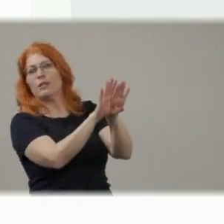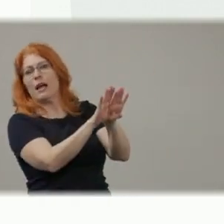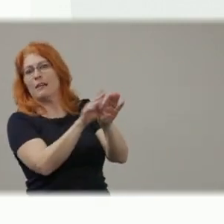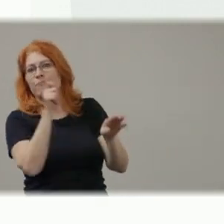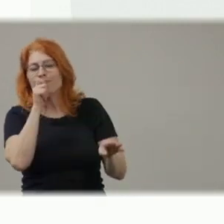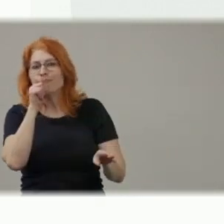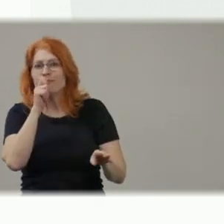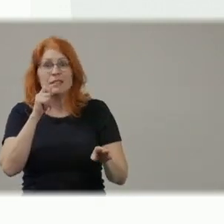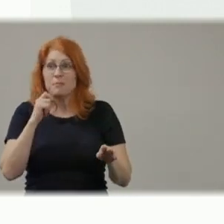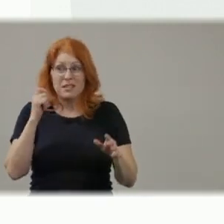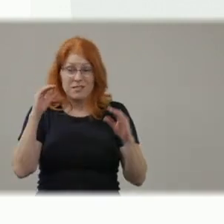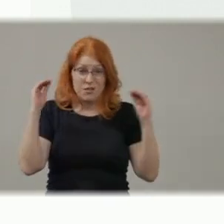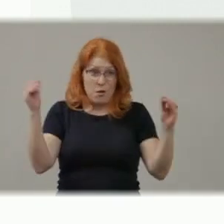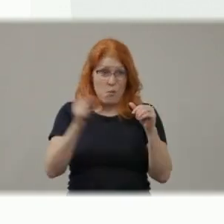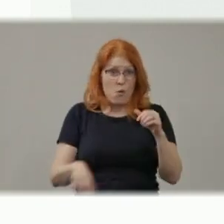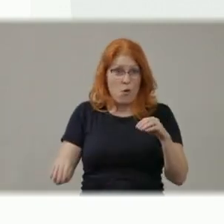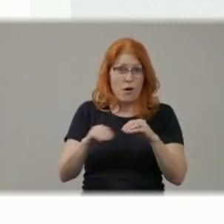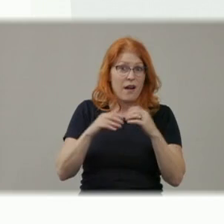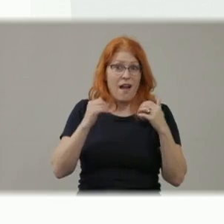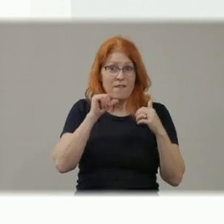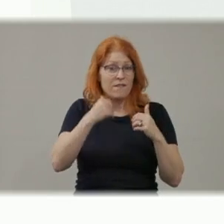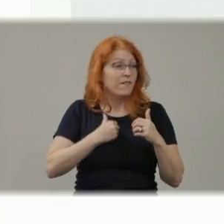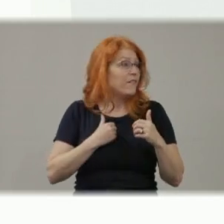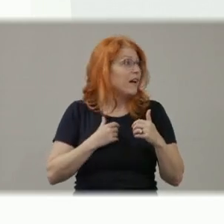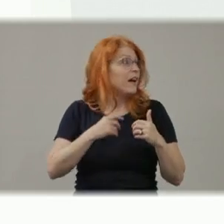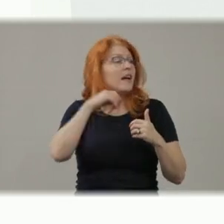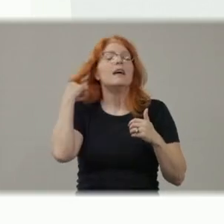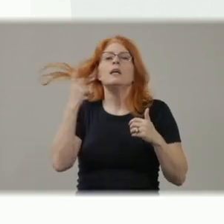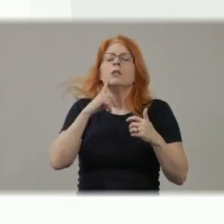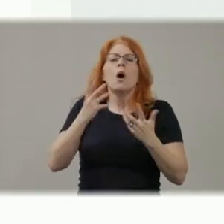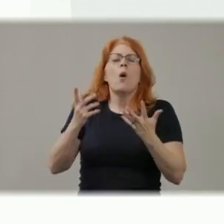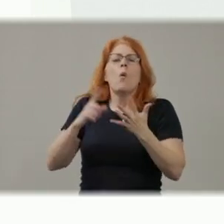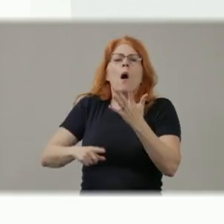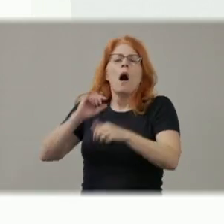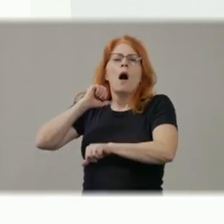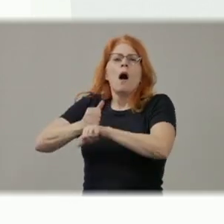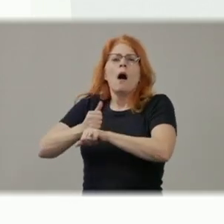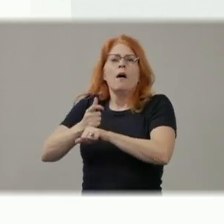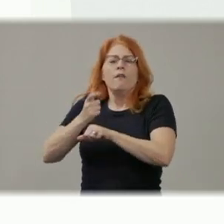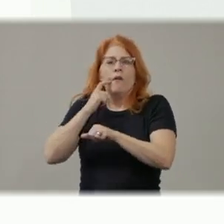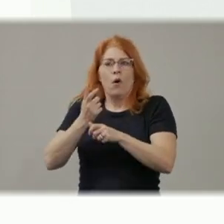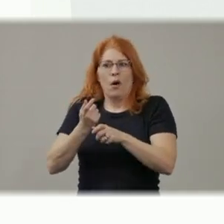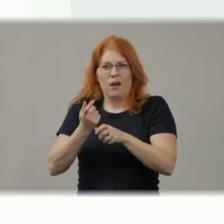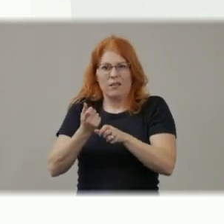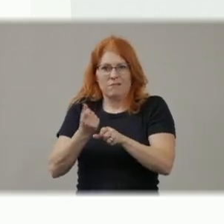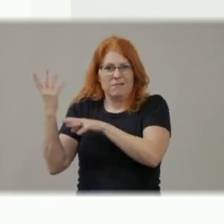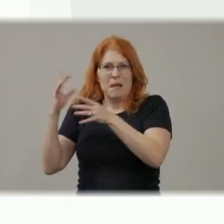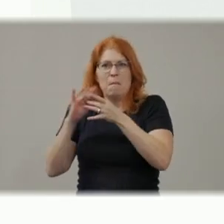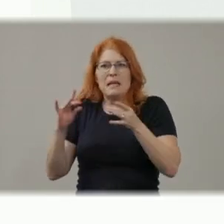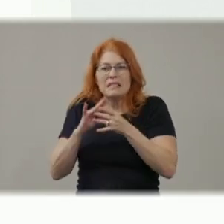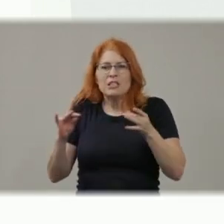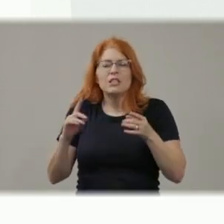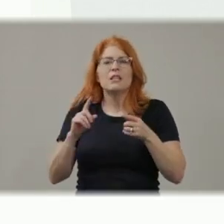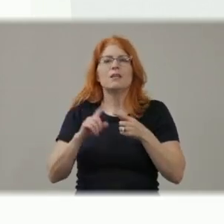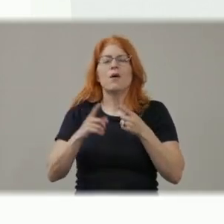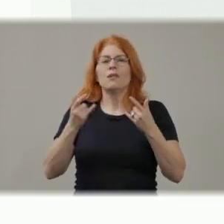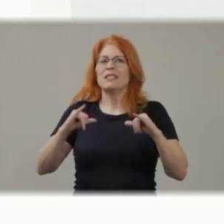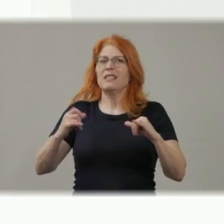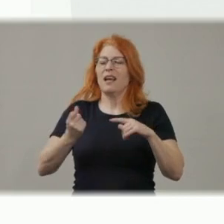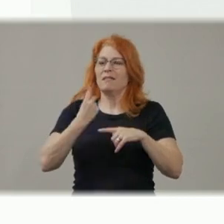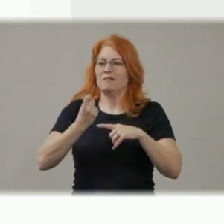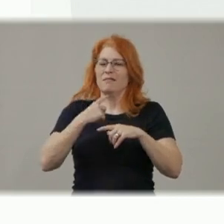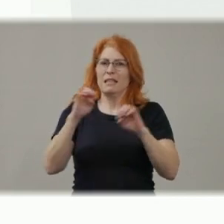that anymore. And so what do we put in place to get rid of these messages, or how do people still get